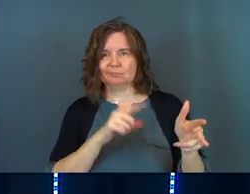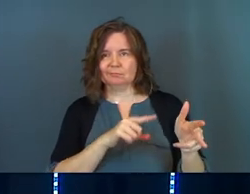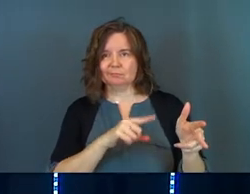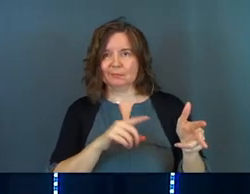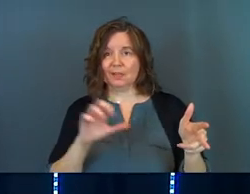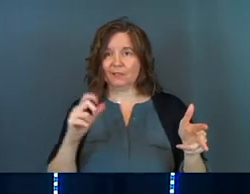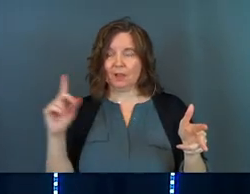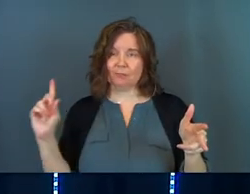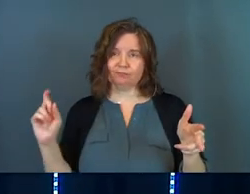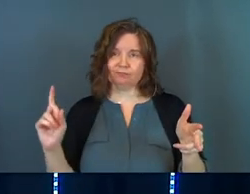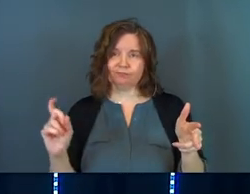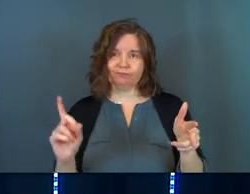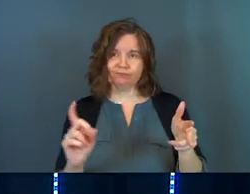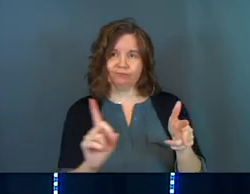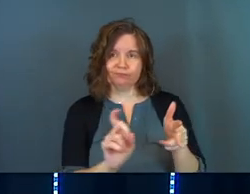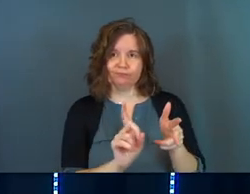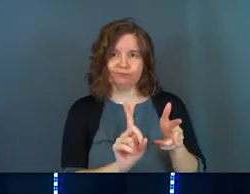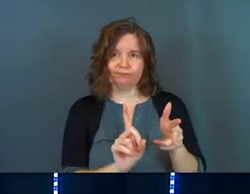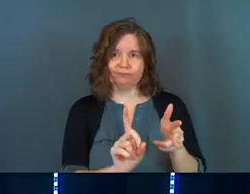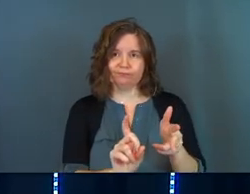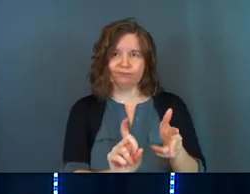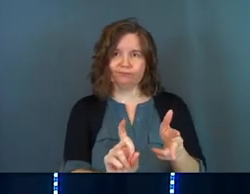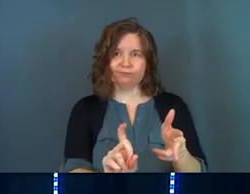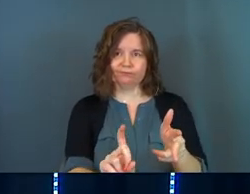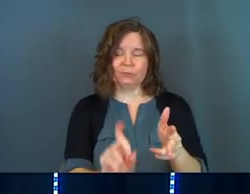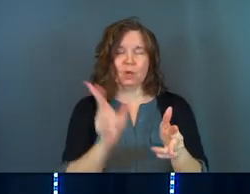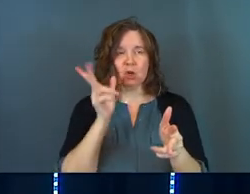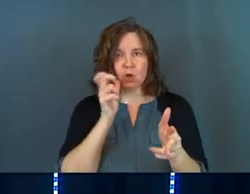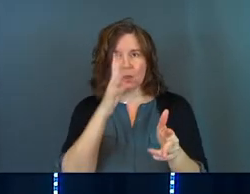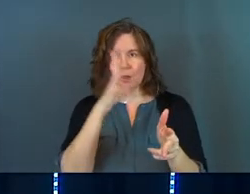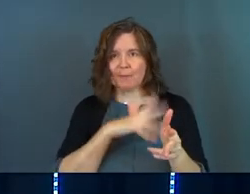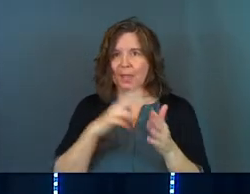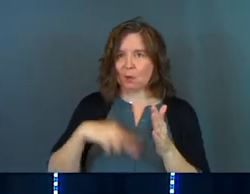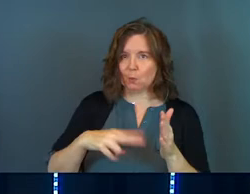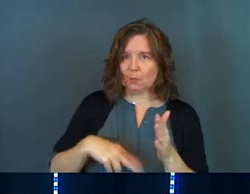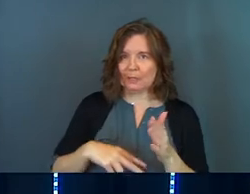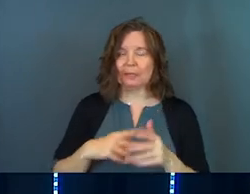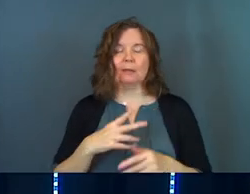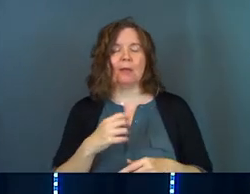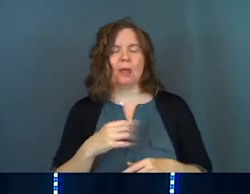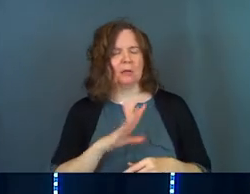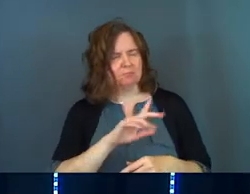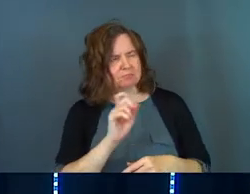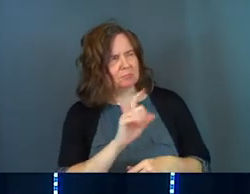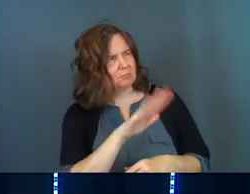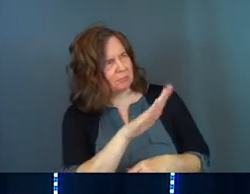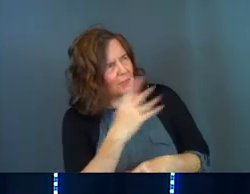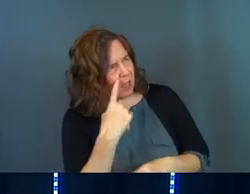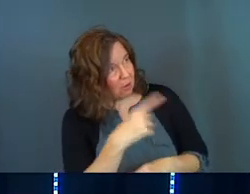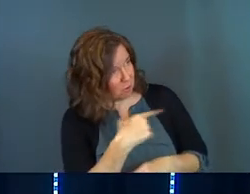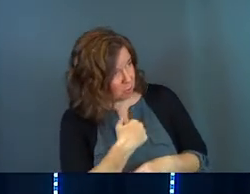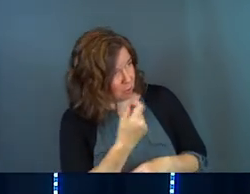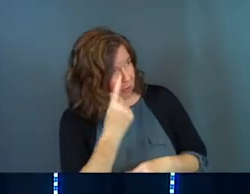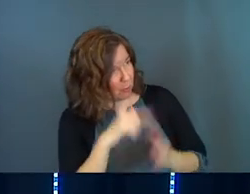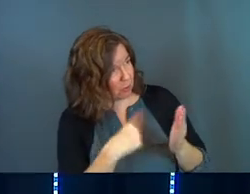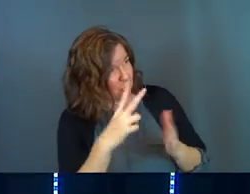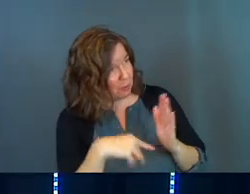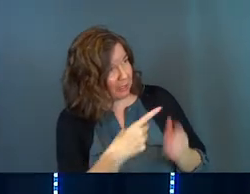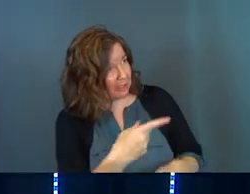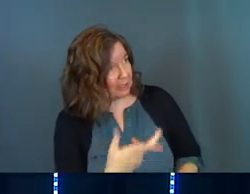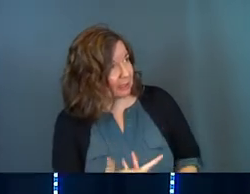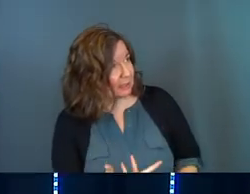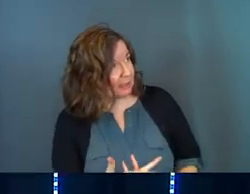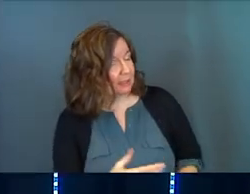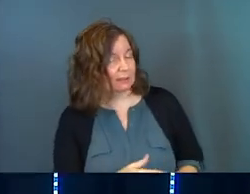And Philip ran over, heard the man reading from the prophet Isaiah, and Philip just asked, hey, do you understand what you're